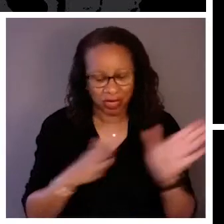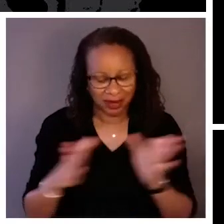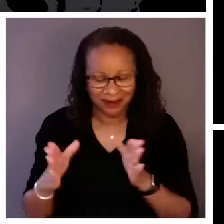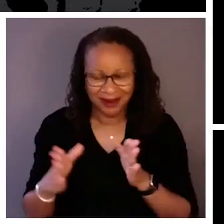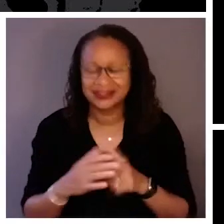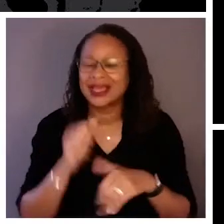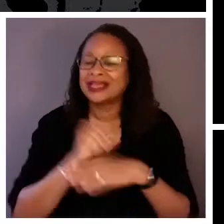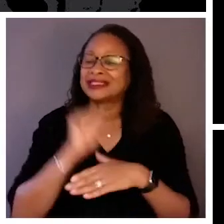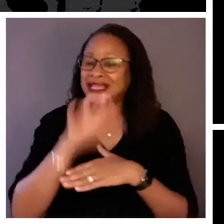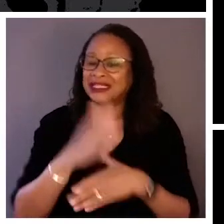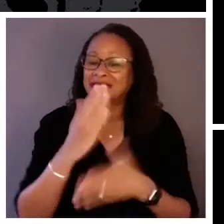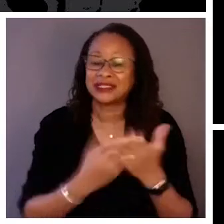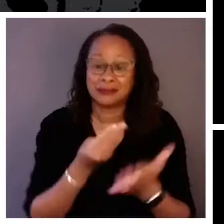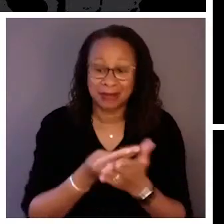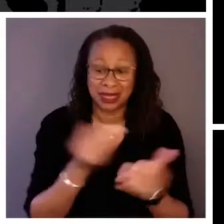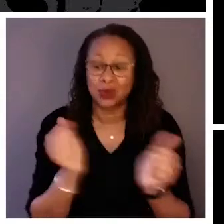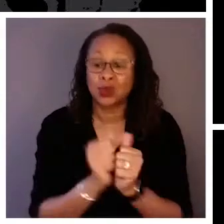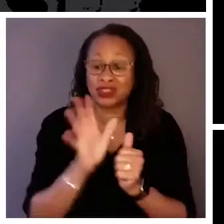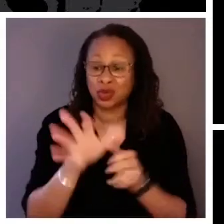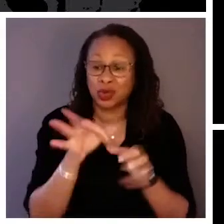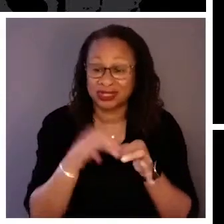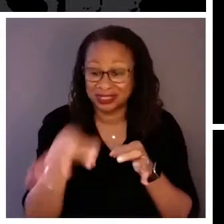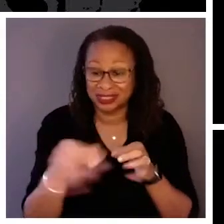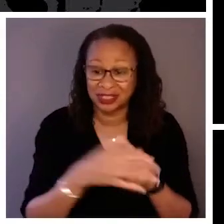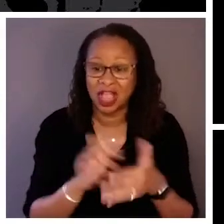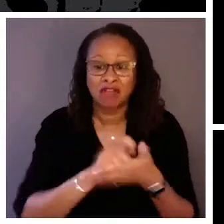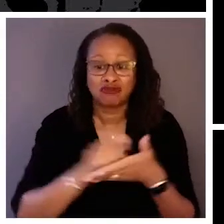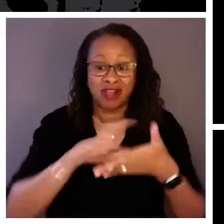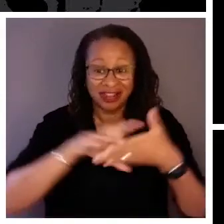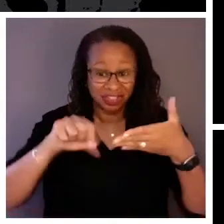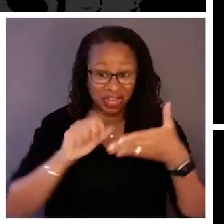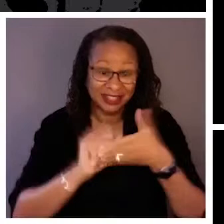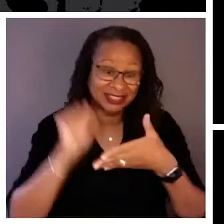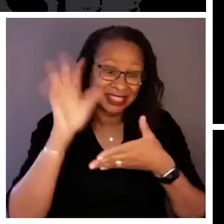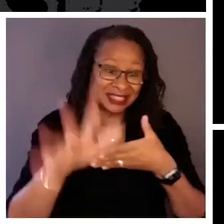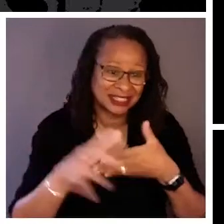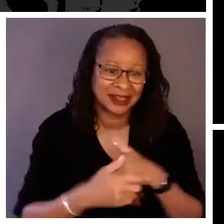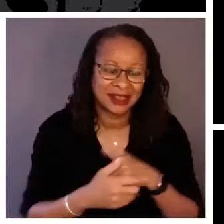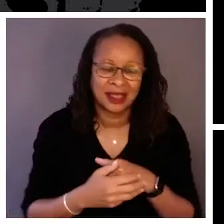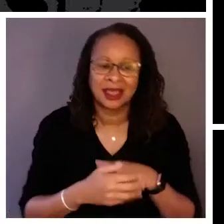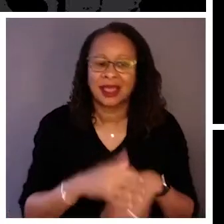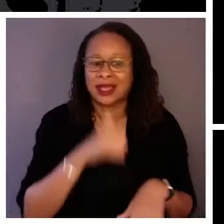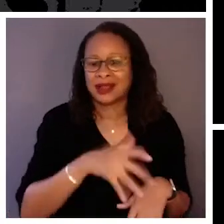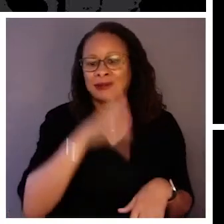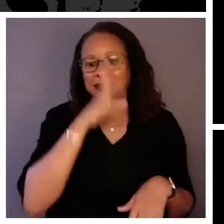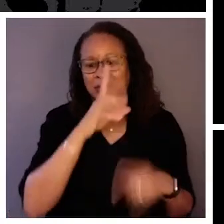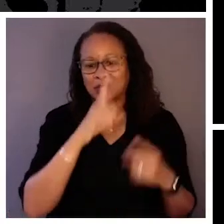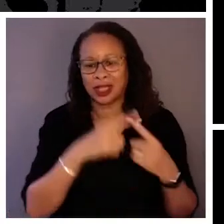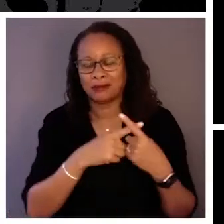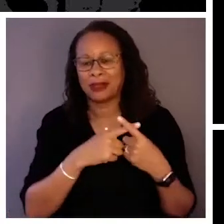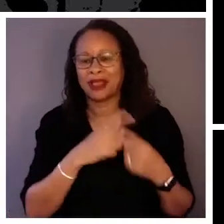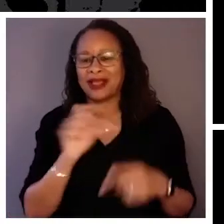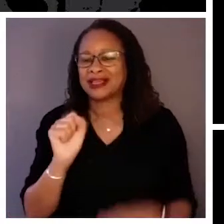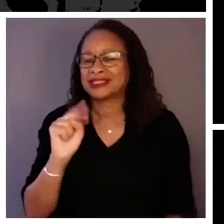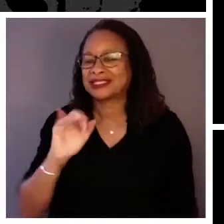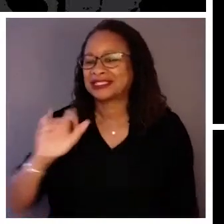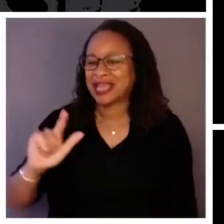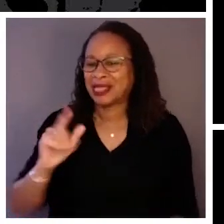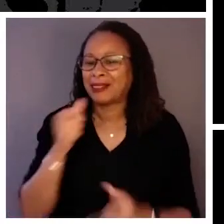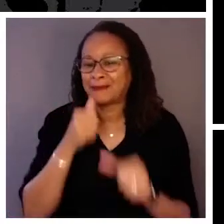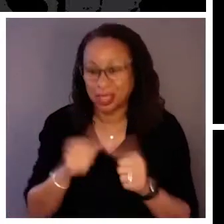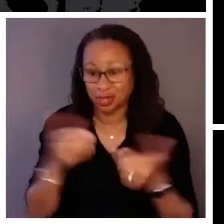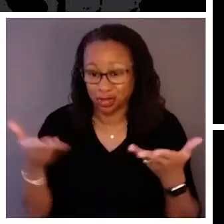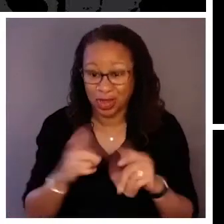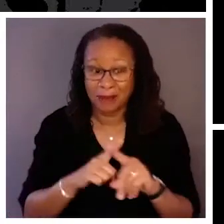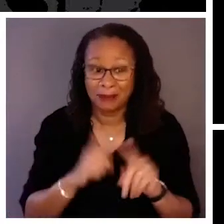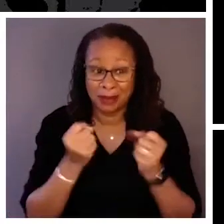extensions. Now, I know I keep saying write a check and send it in. I'm not talking just about snail mail here, although many